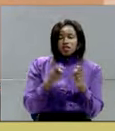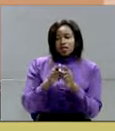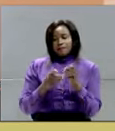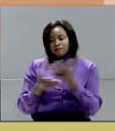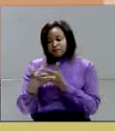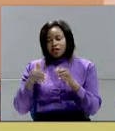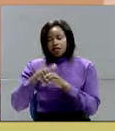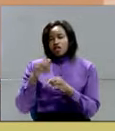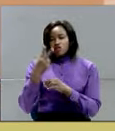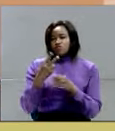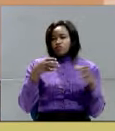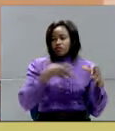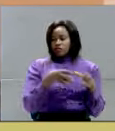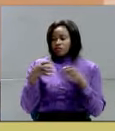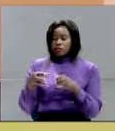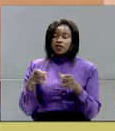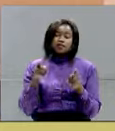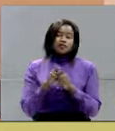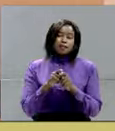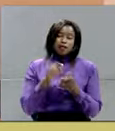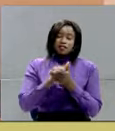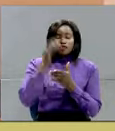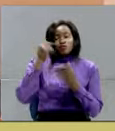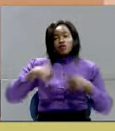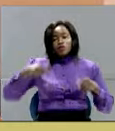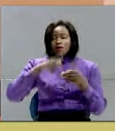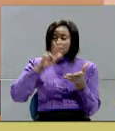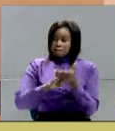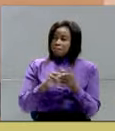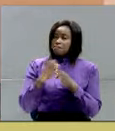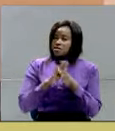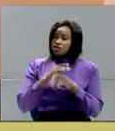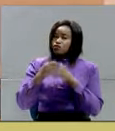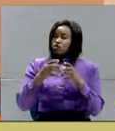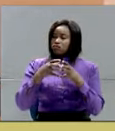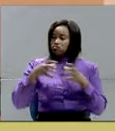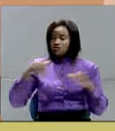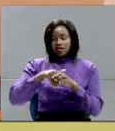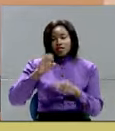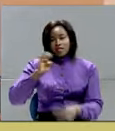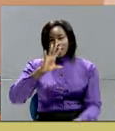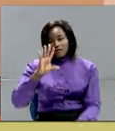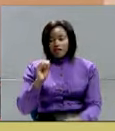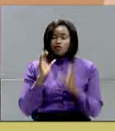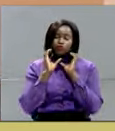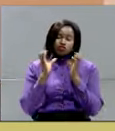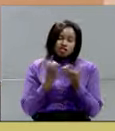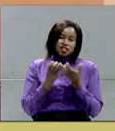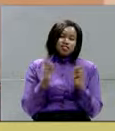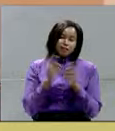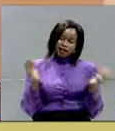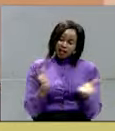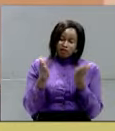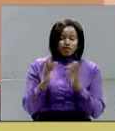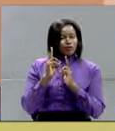parties. So I think it's quite important that we acknowledge the fact that trade is actually increasing within the East African community, which is encouraging, and we